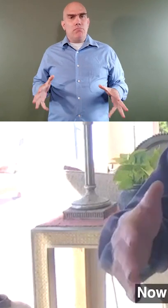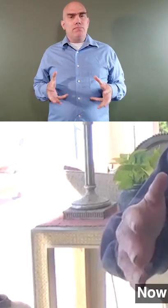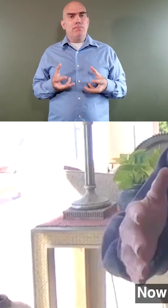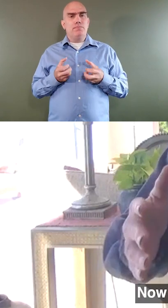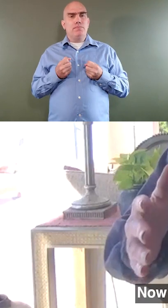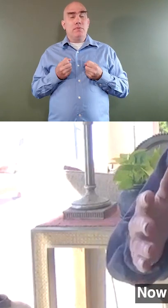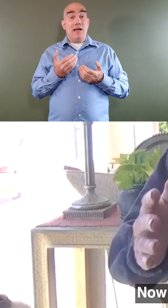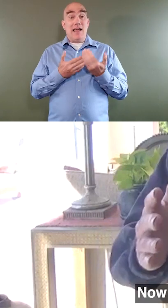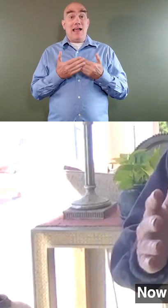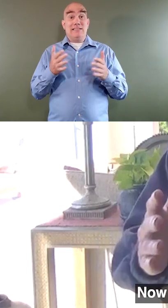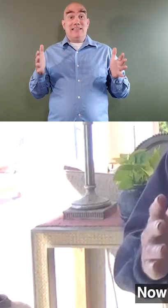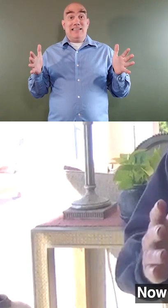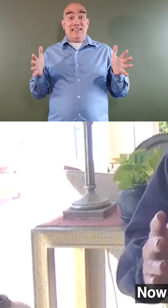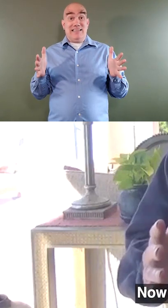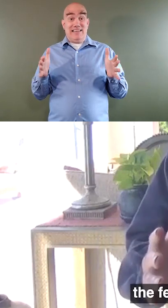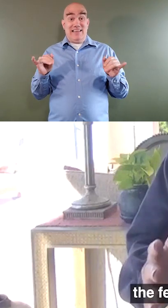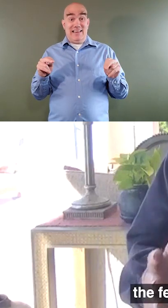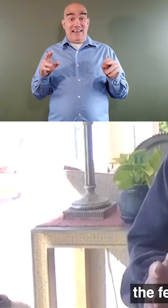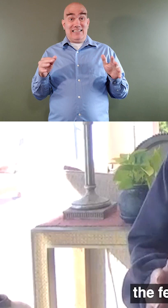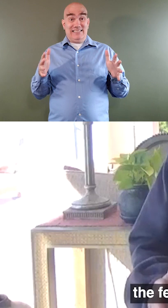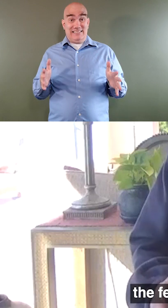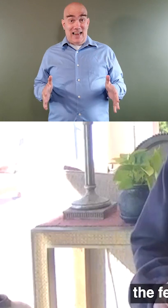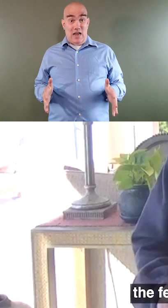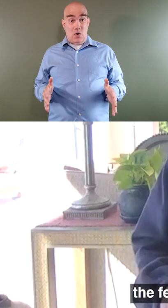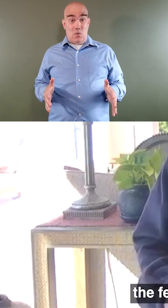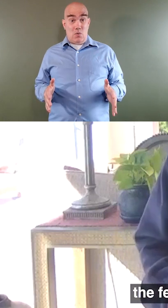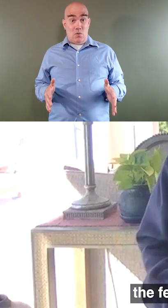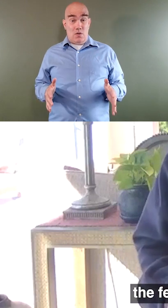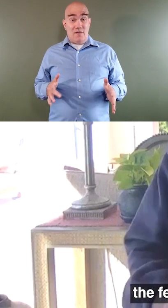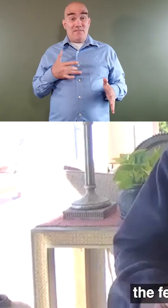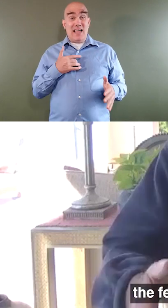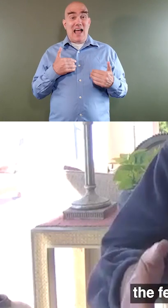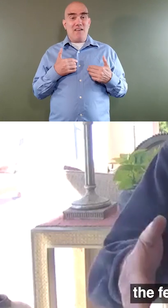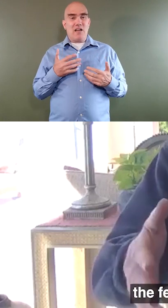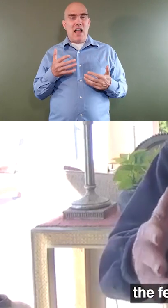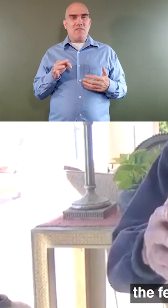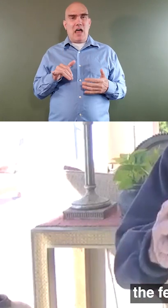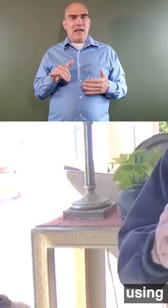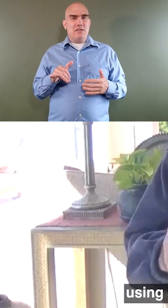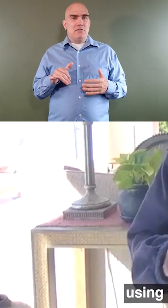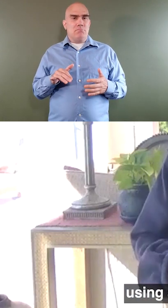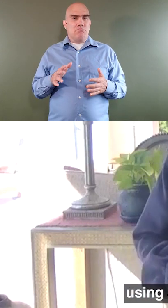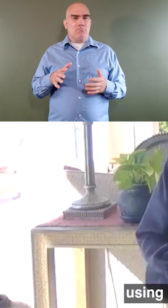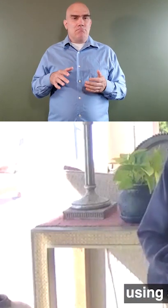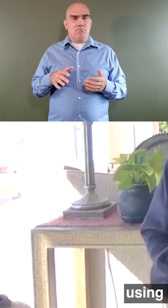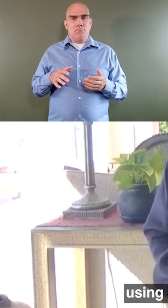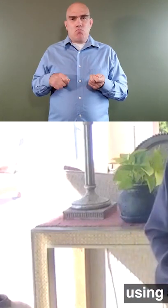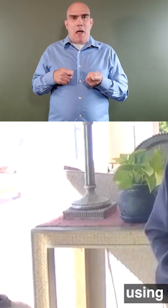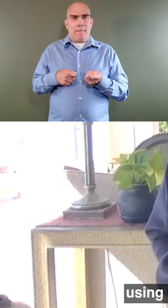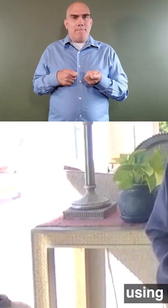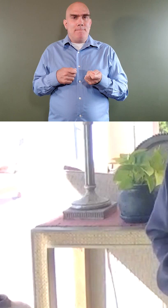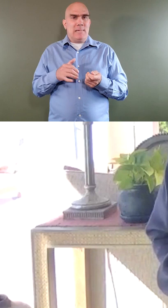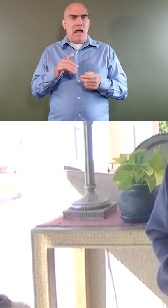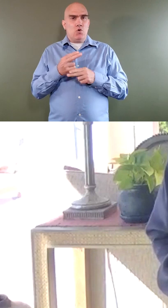Now I'm bringing the hands in and down. The feeling I have is kind of winding up using a circular motion to